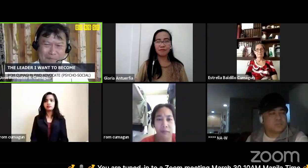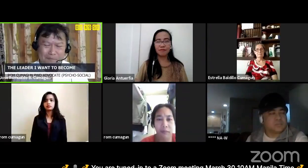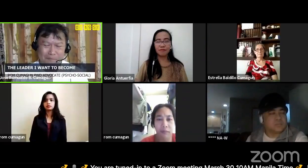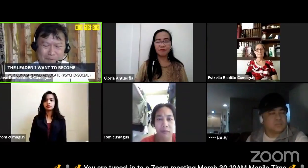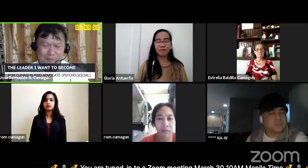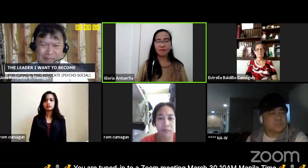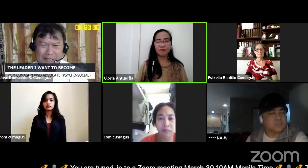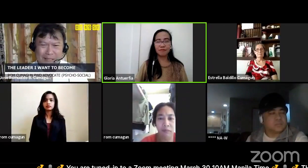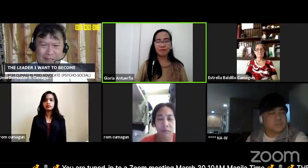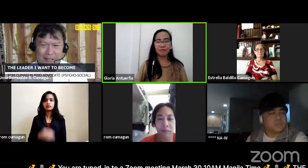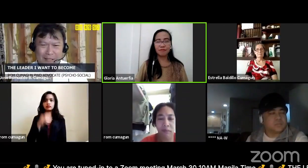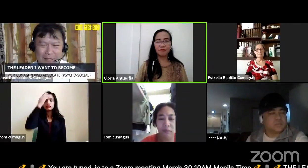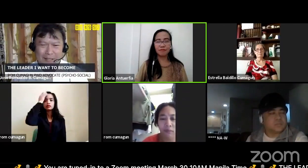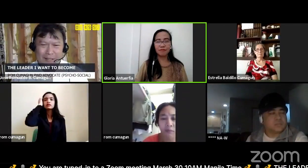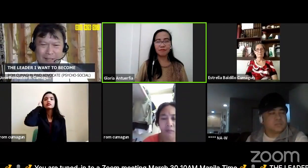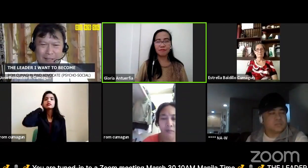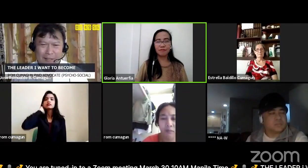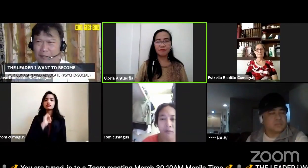Okay.